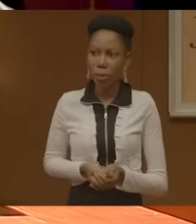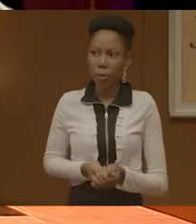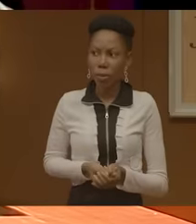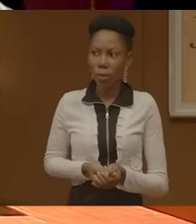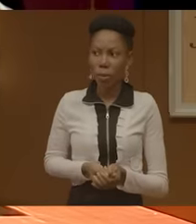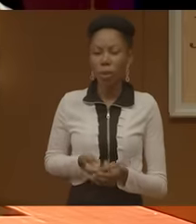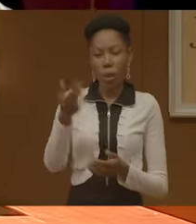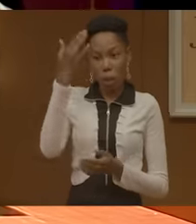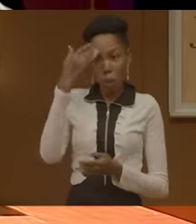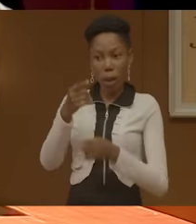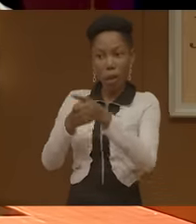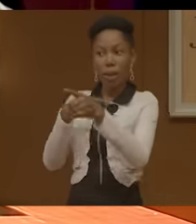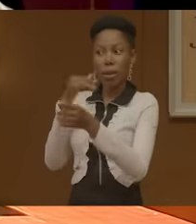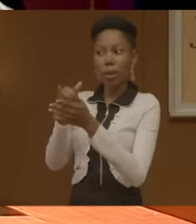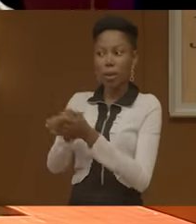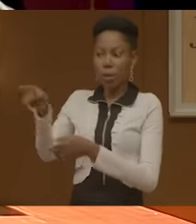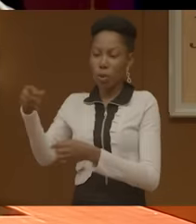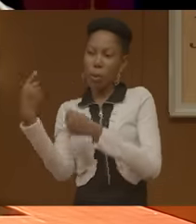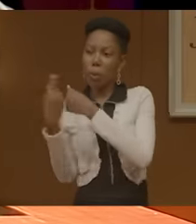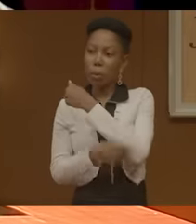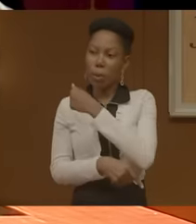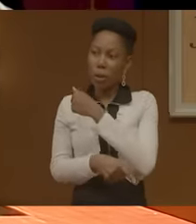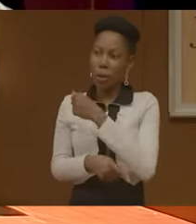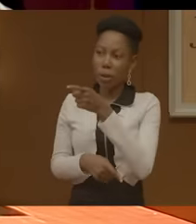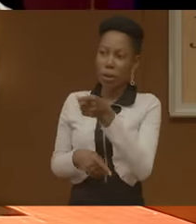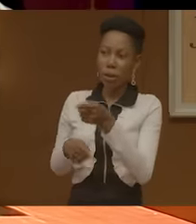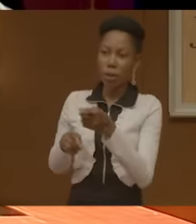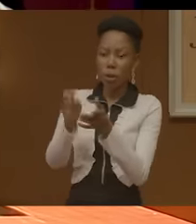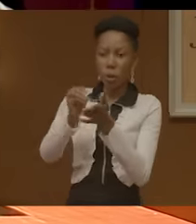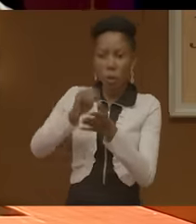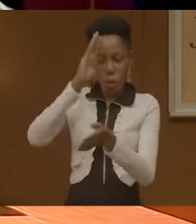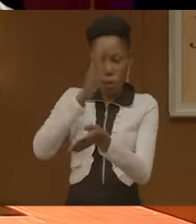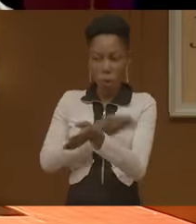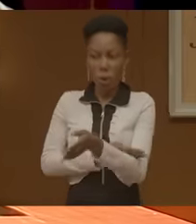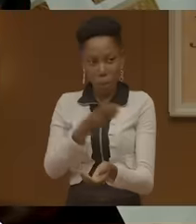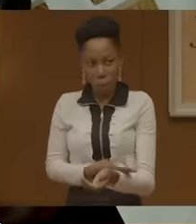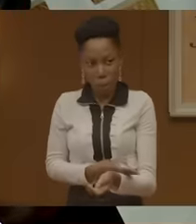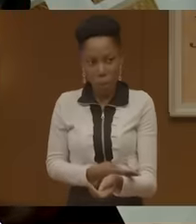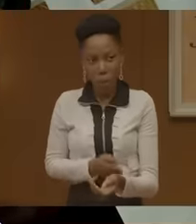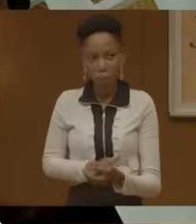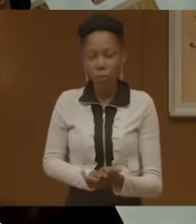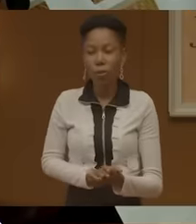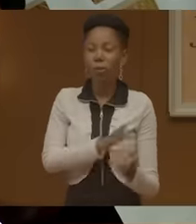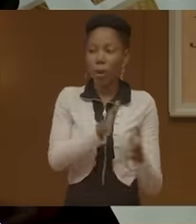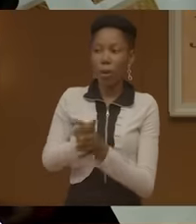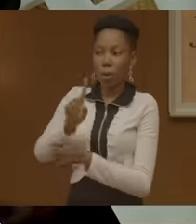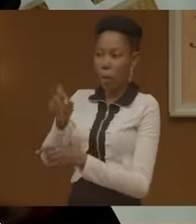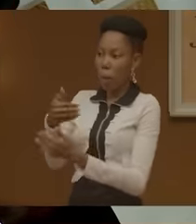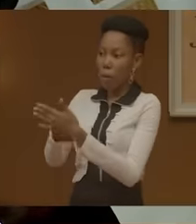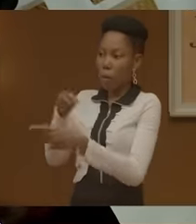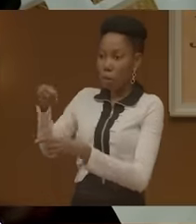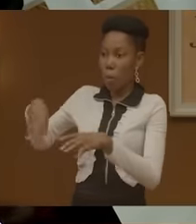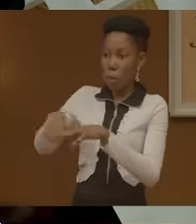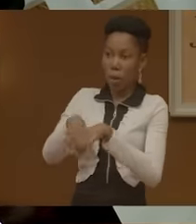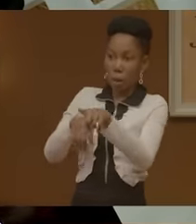she has said that now that I'm beating their son, which is lie. Before you married her, did she